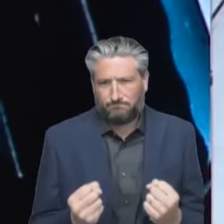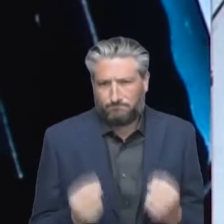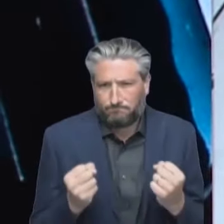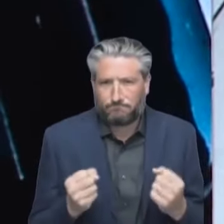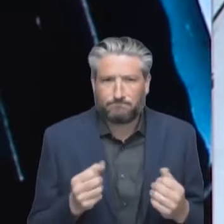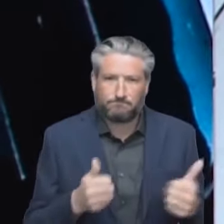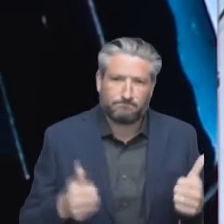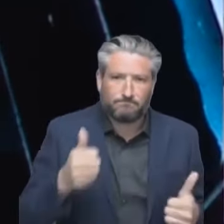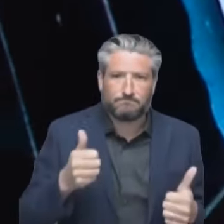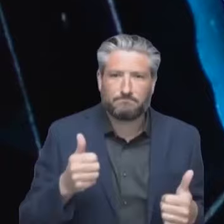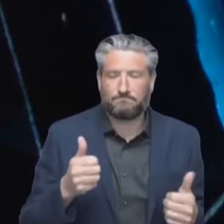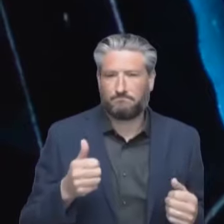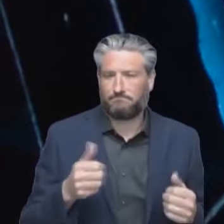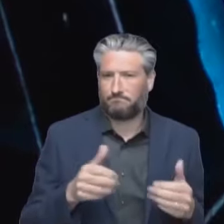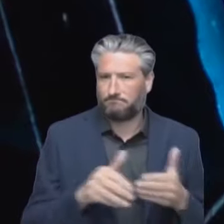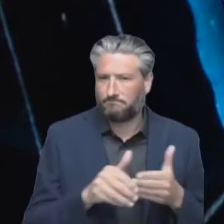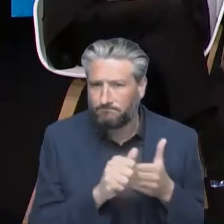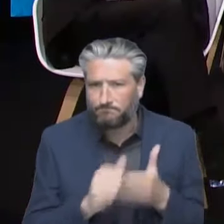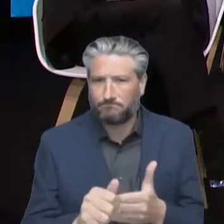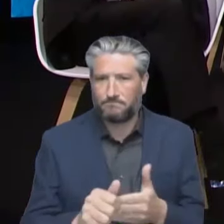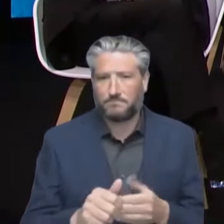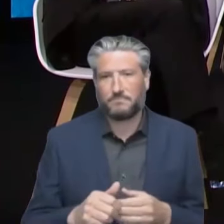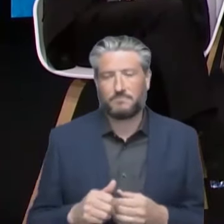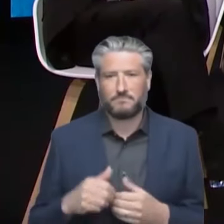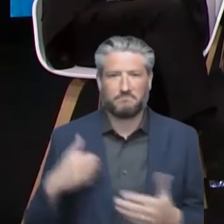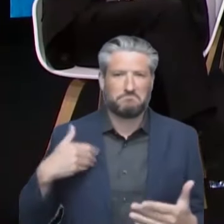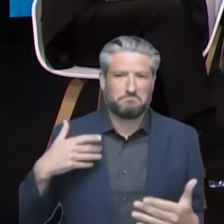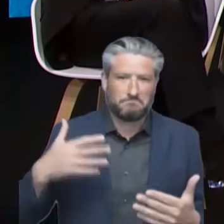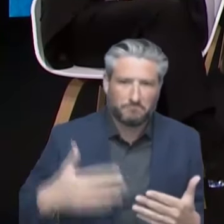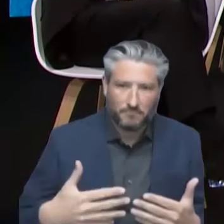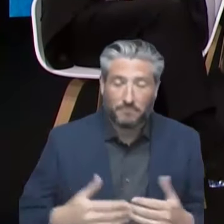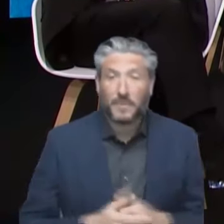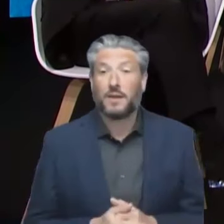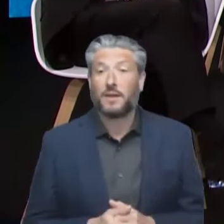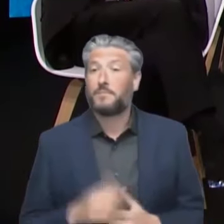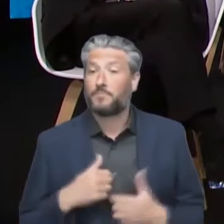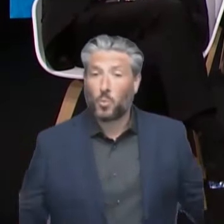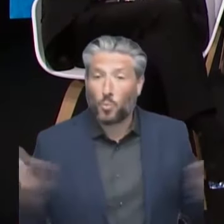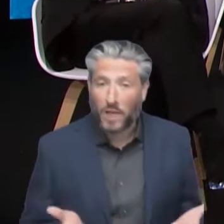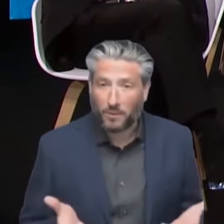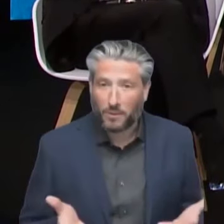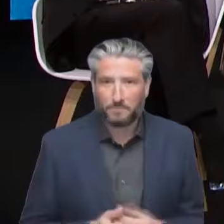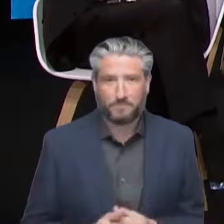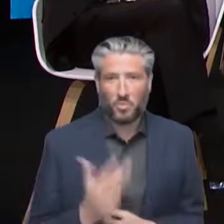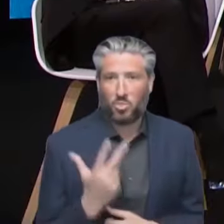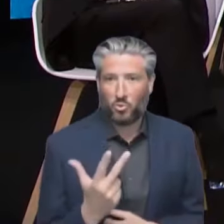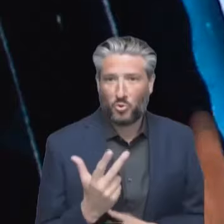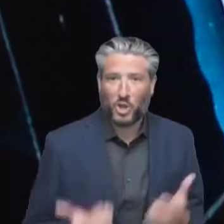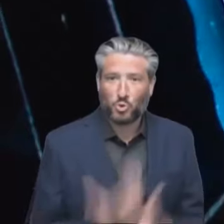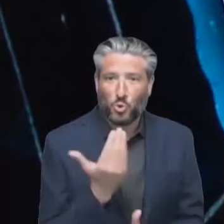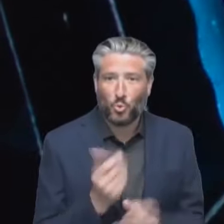I'm also very pleased indeed to welcome Bernard Delpit, Frederick Mazzella, and Noël Desgrippe to the